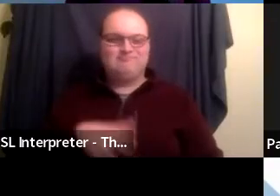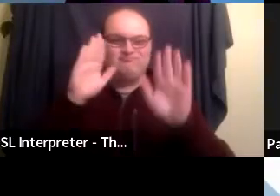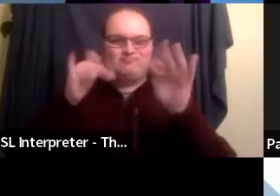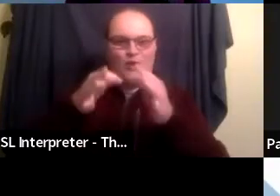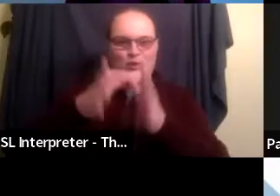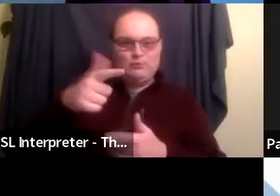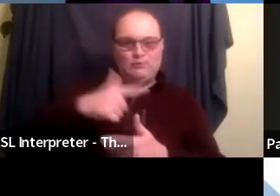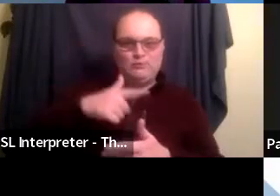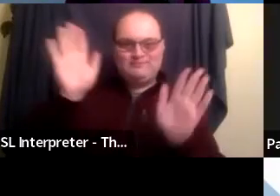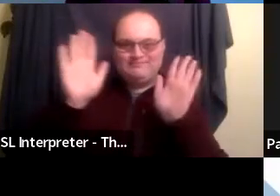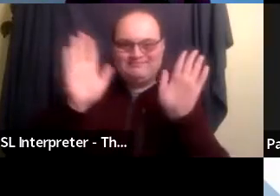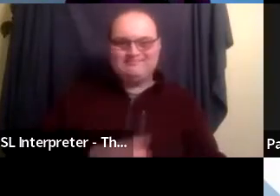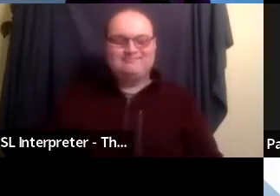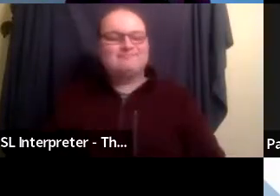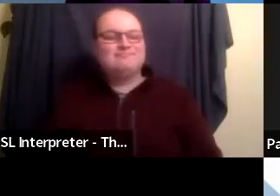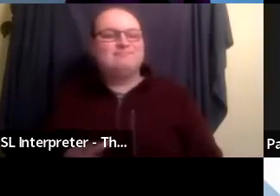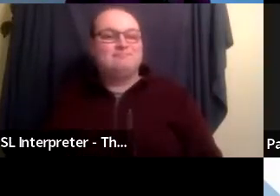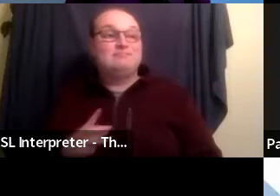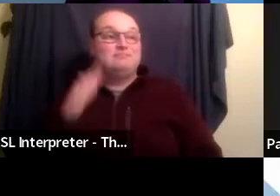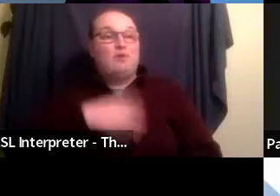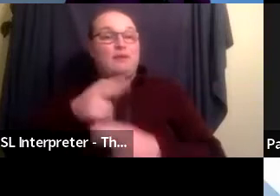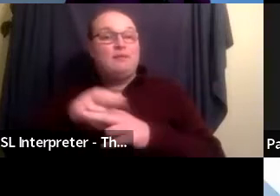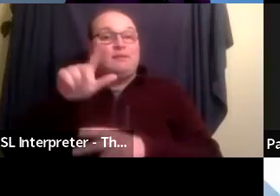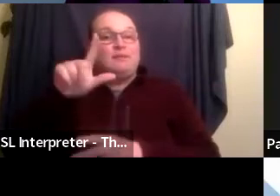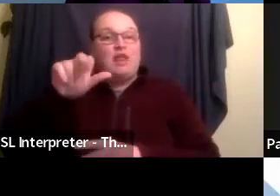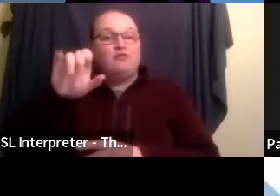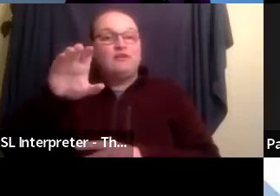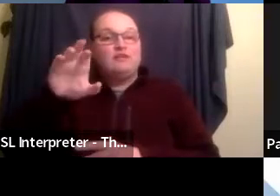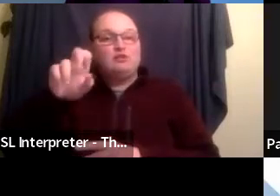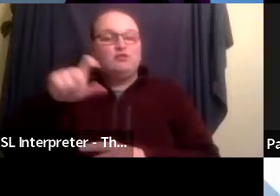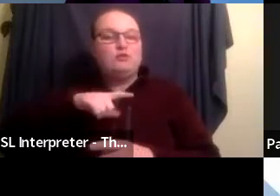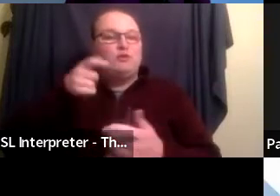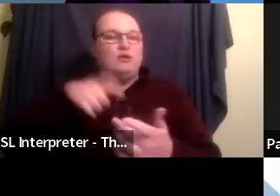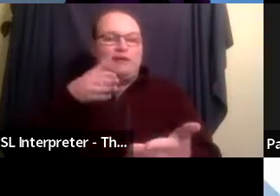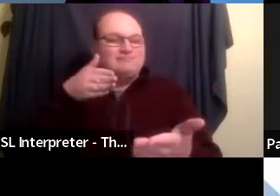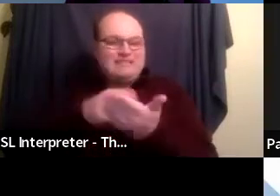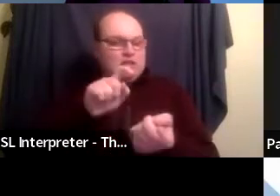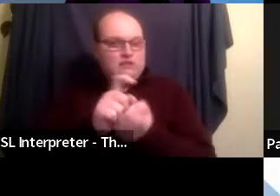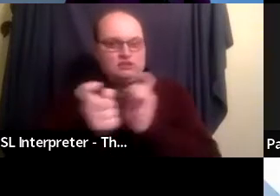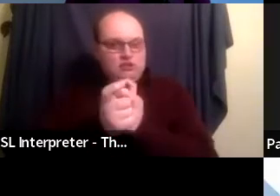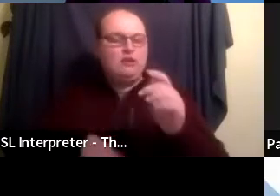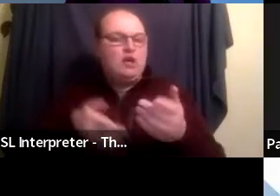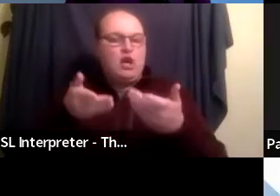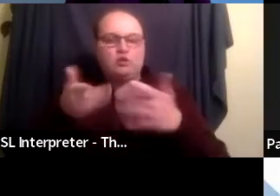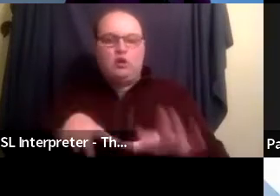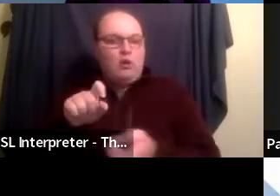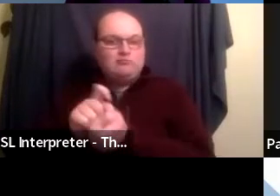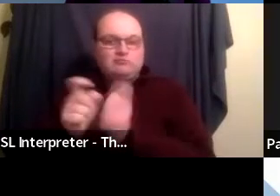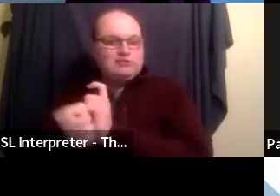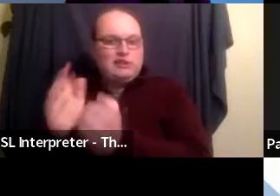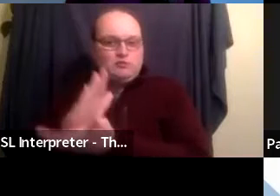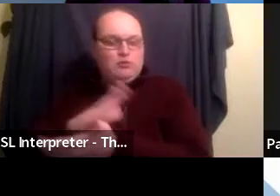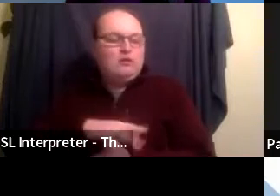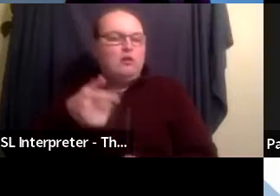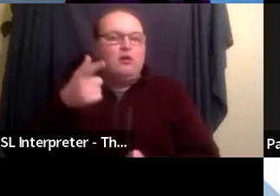parte. Hello, good evening, everyone. My name is Ladies Cruz, and I would like to say that I am against this change. I do not want there to be a change because here